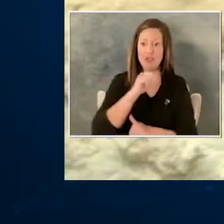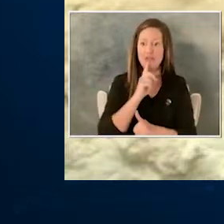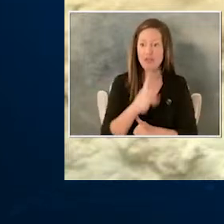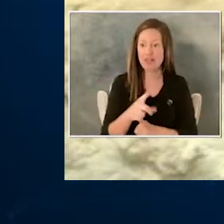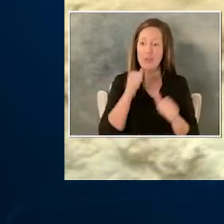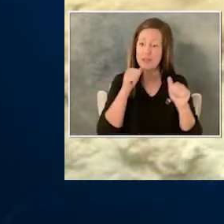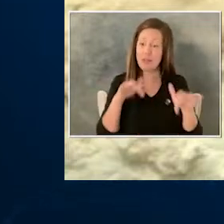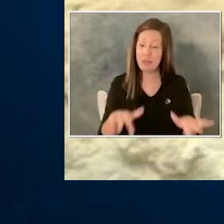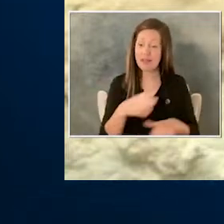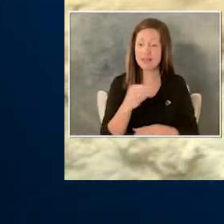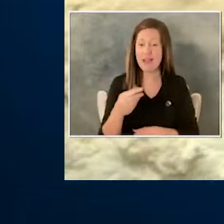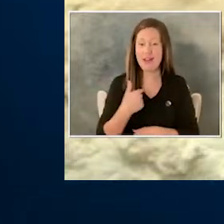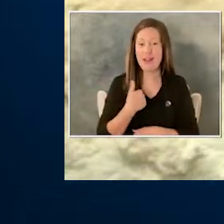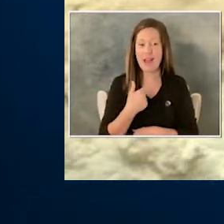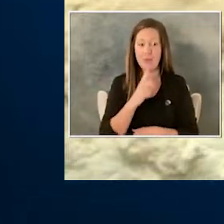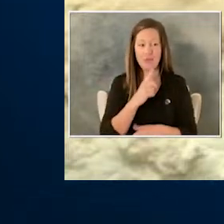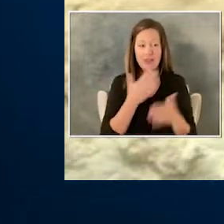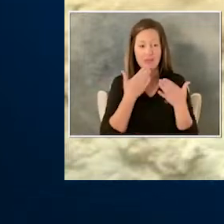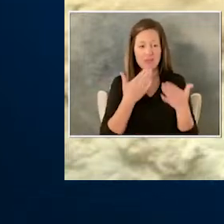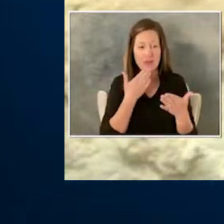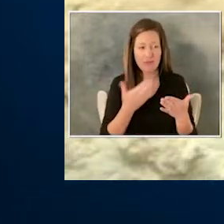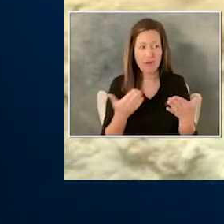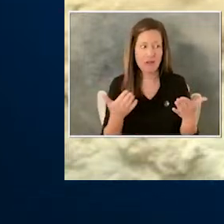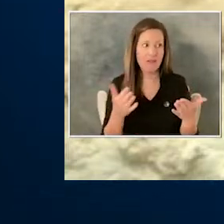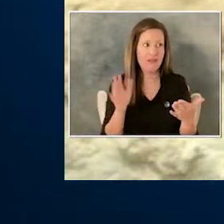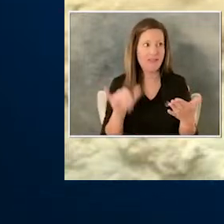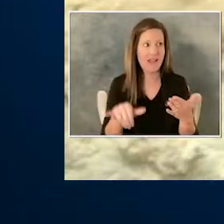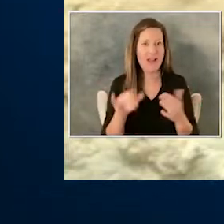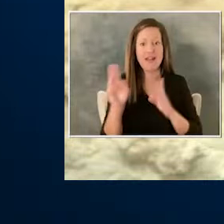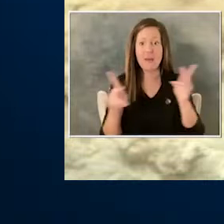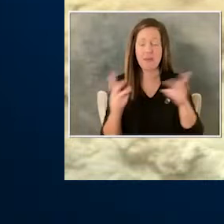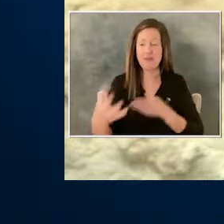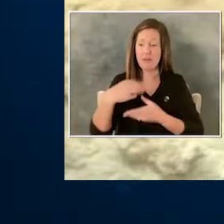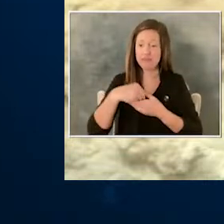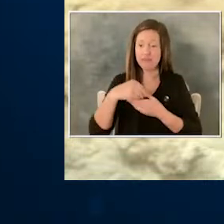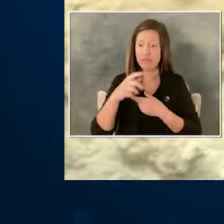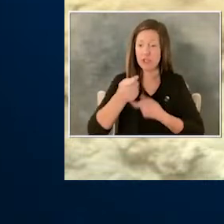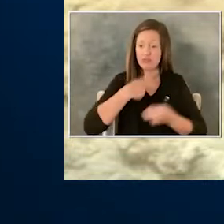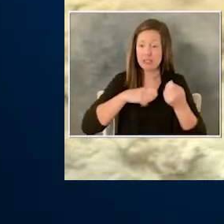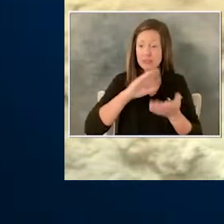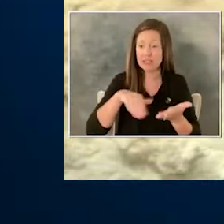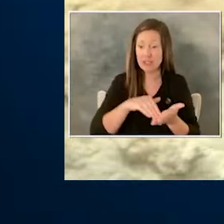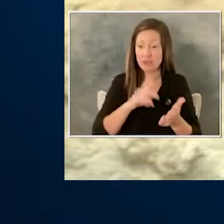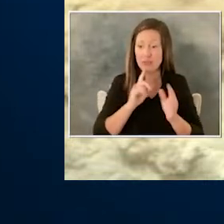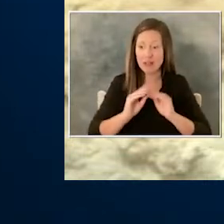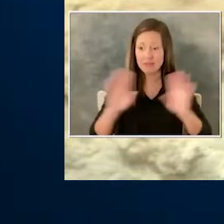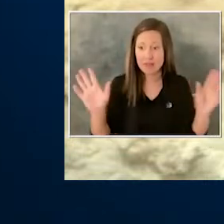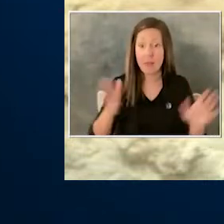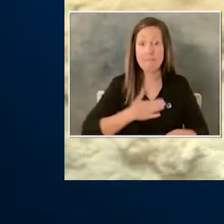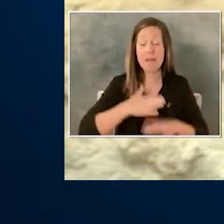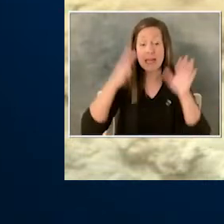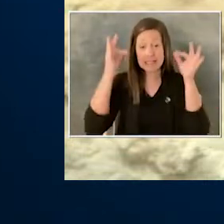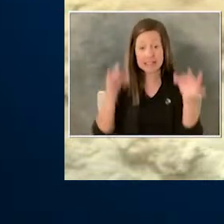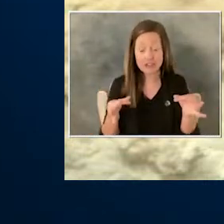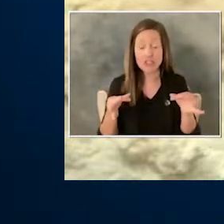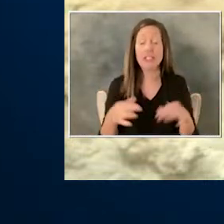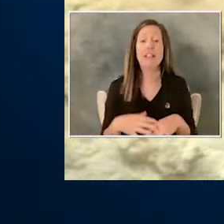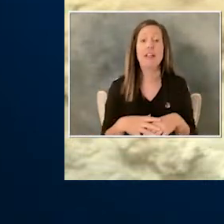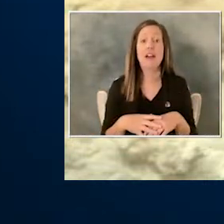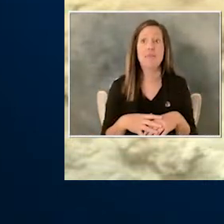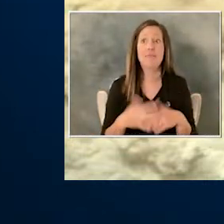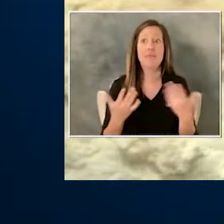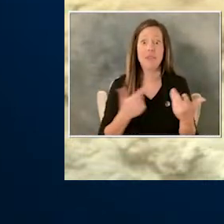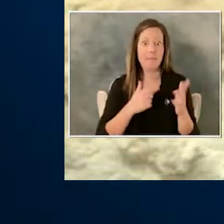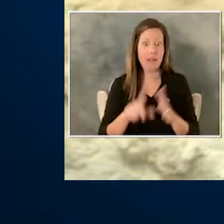And I was grateful that all along the way, the people in the transplant center were very clear that this is my decision. In fact, I